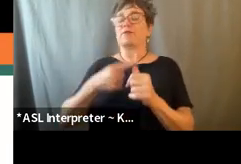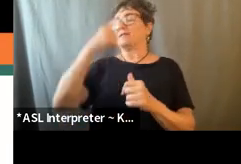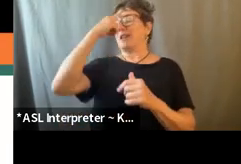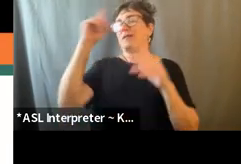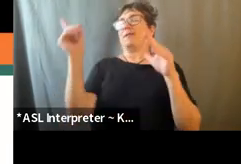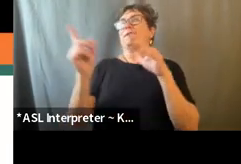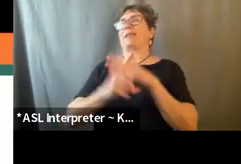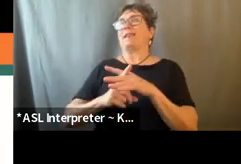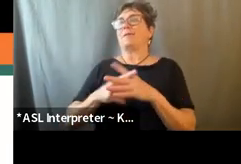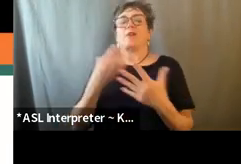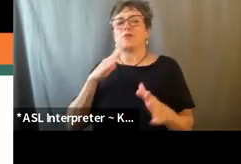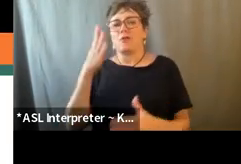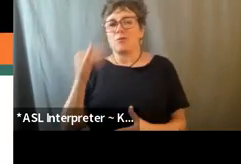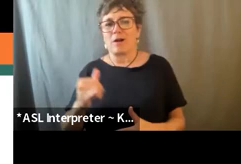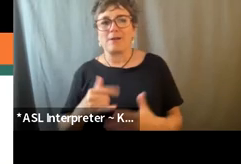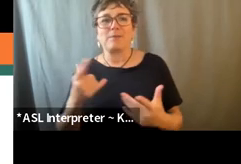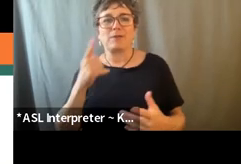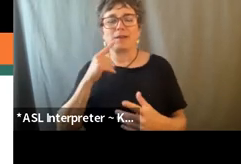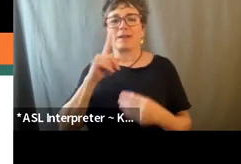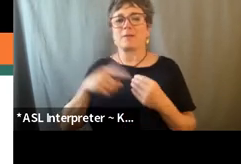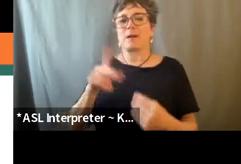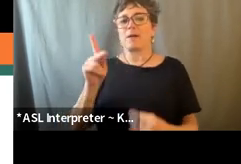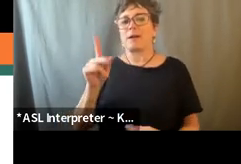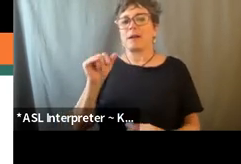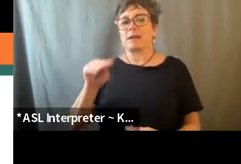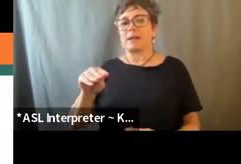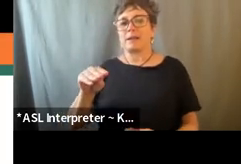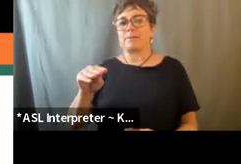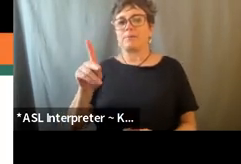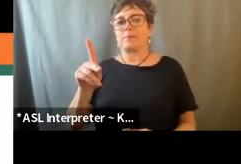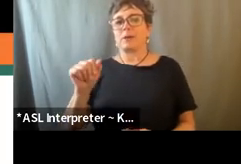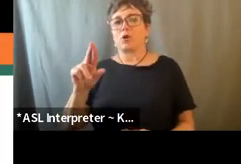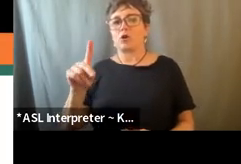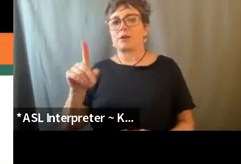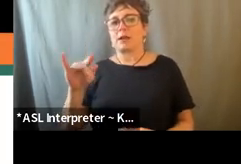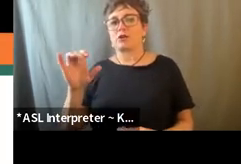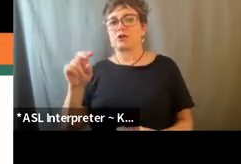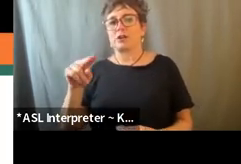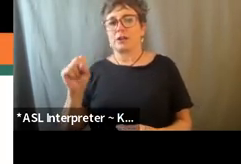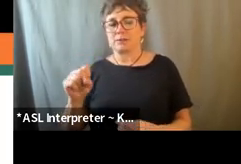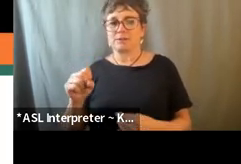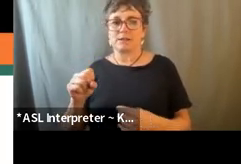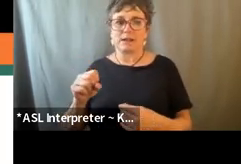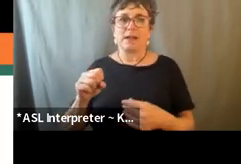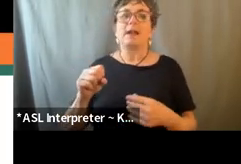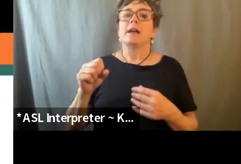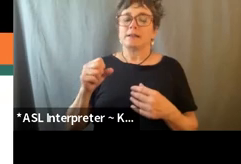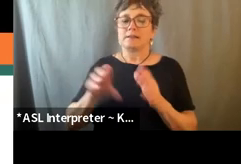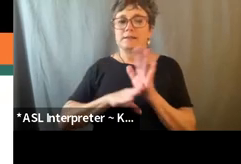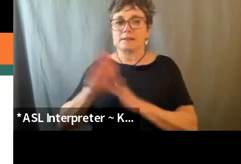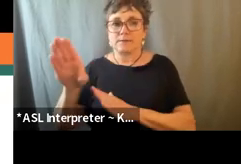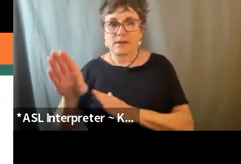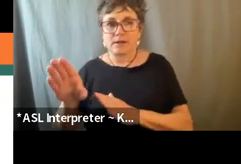but Kim Kardashian came out with Skims. But before they had the name Skims, it was